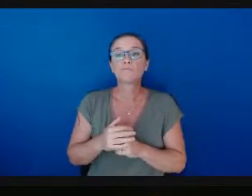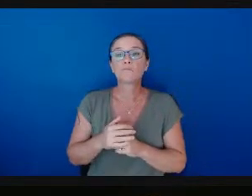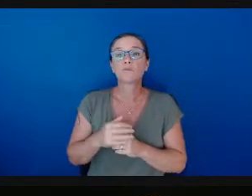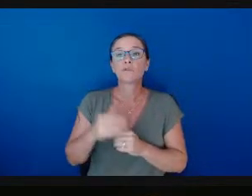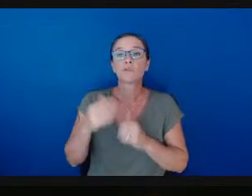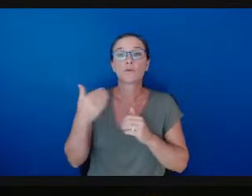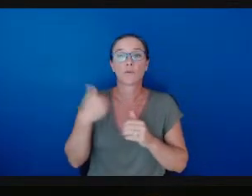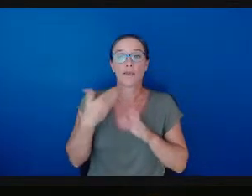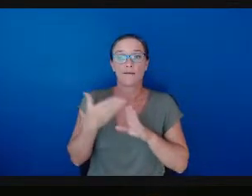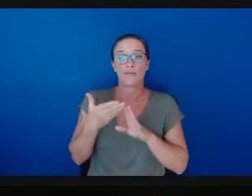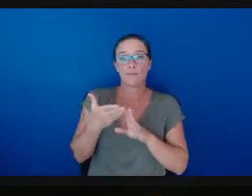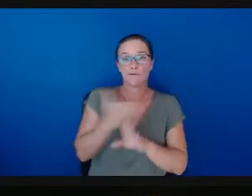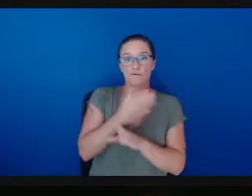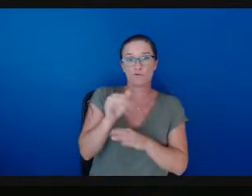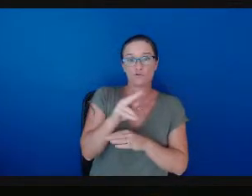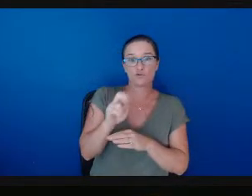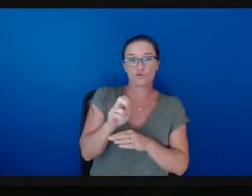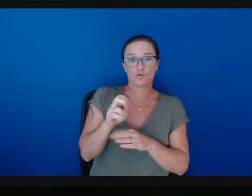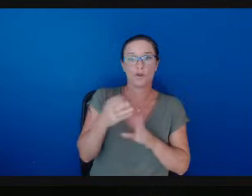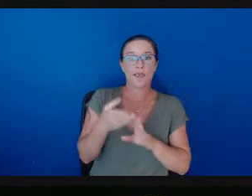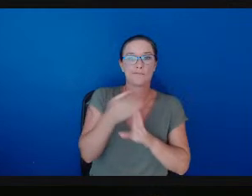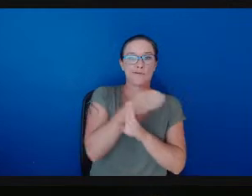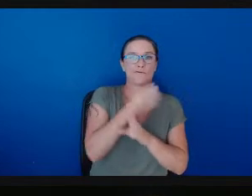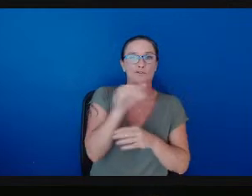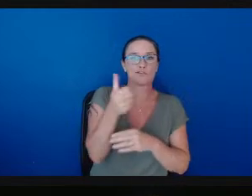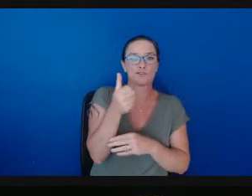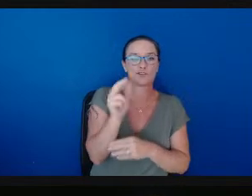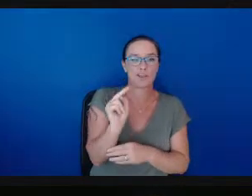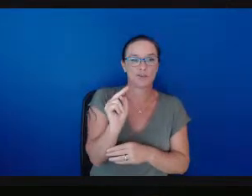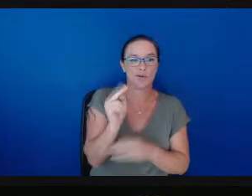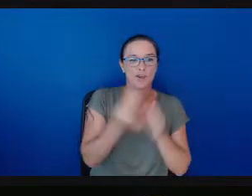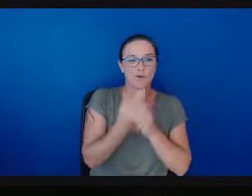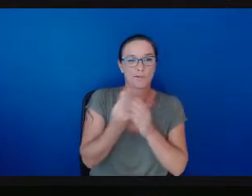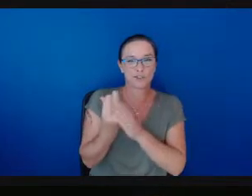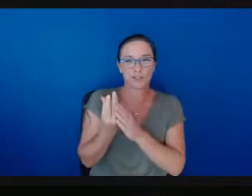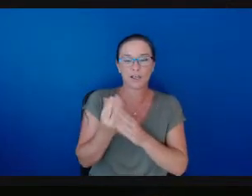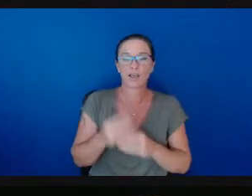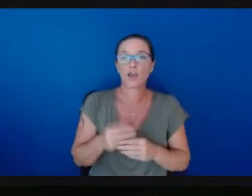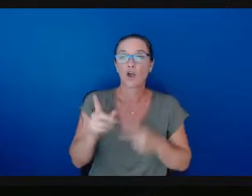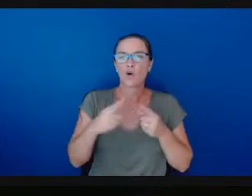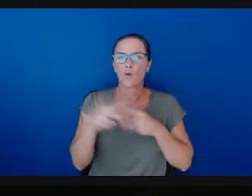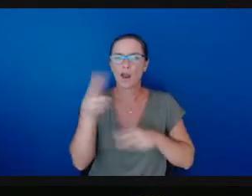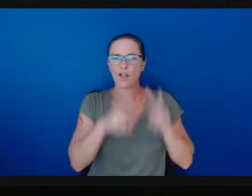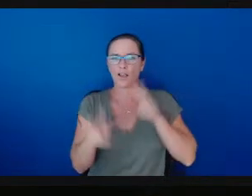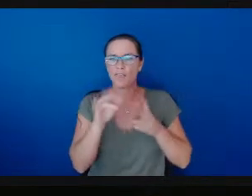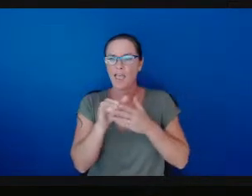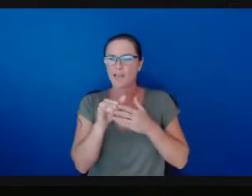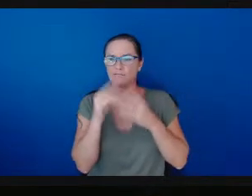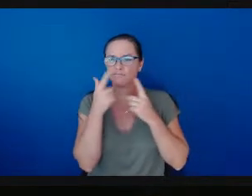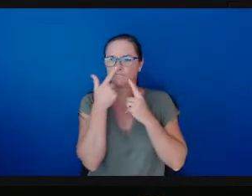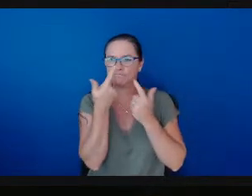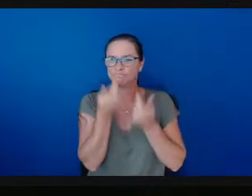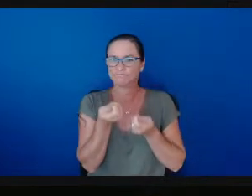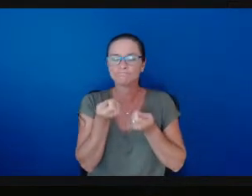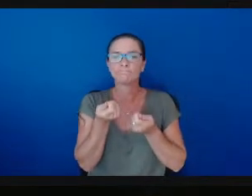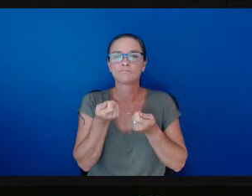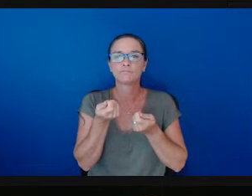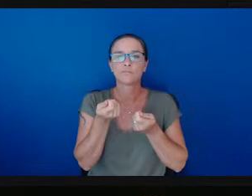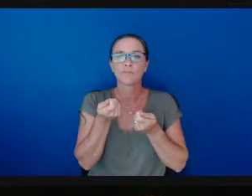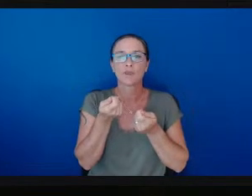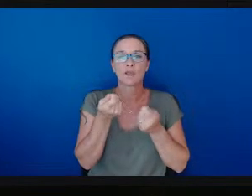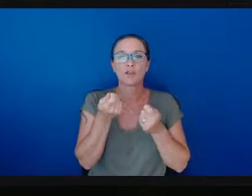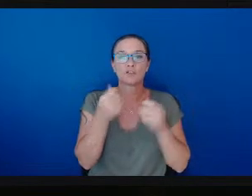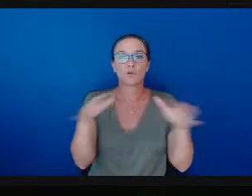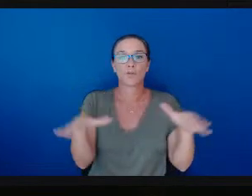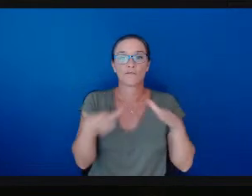June, and this is a prequel to January, right? And what I found fascinating looking at this now that things have settled out is that the volcanoes